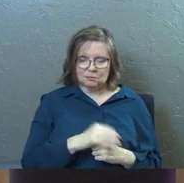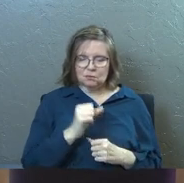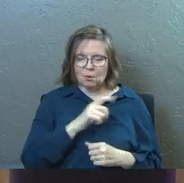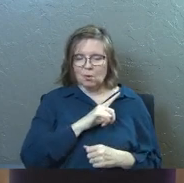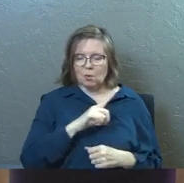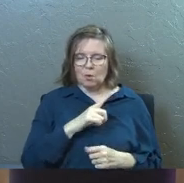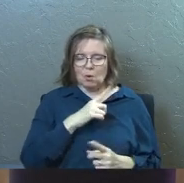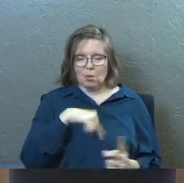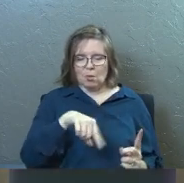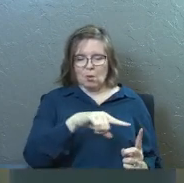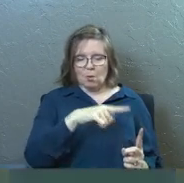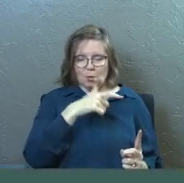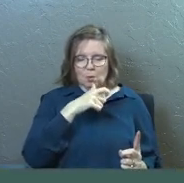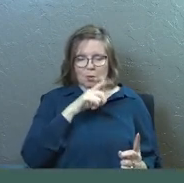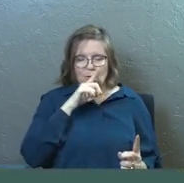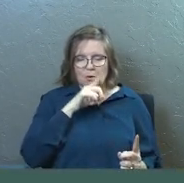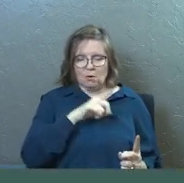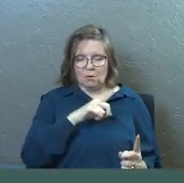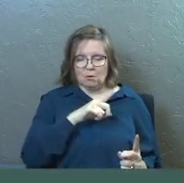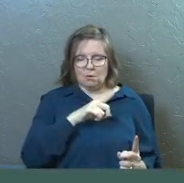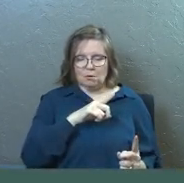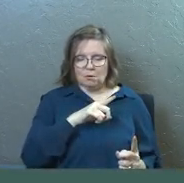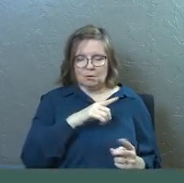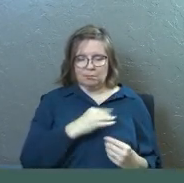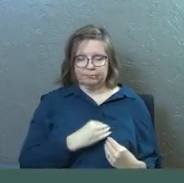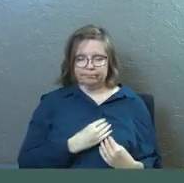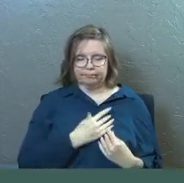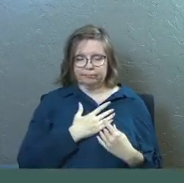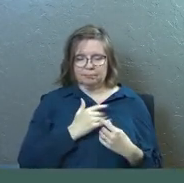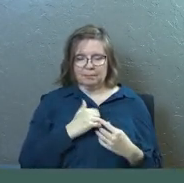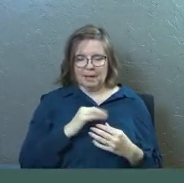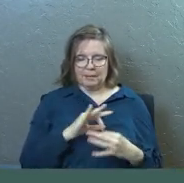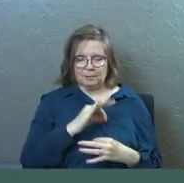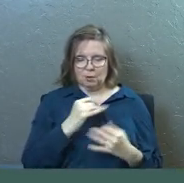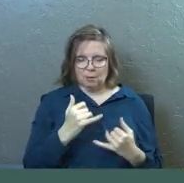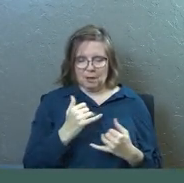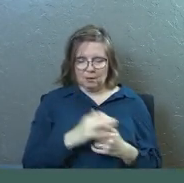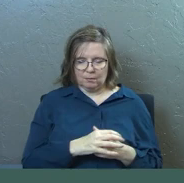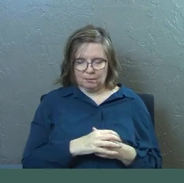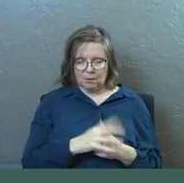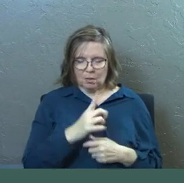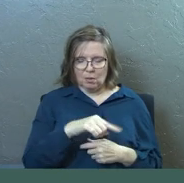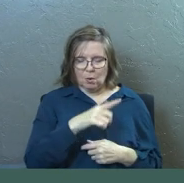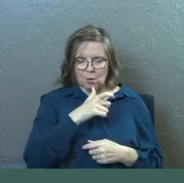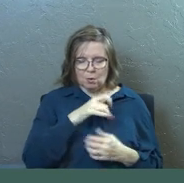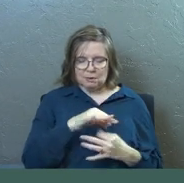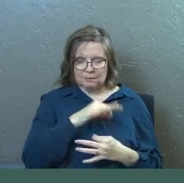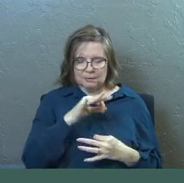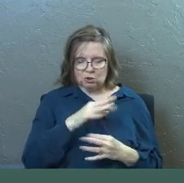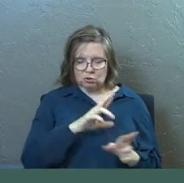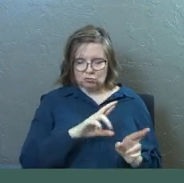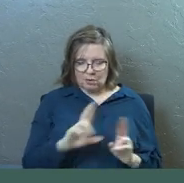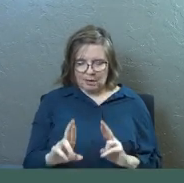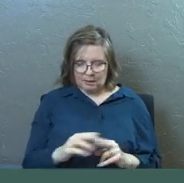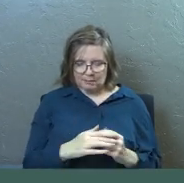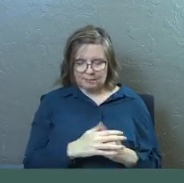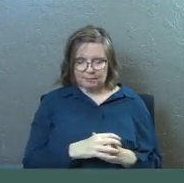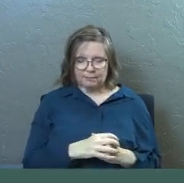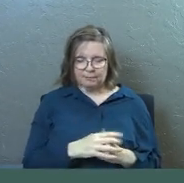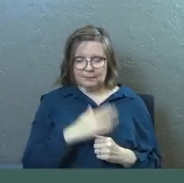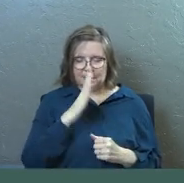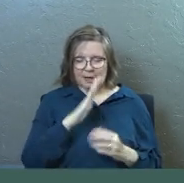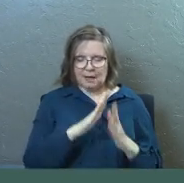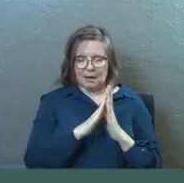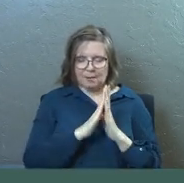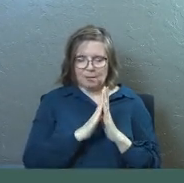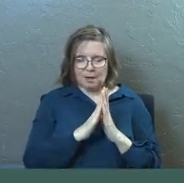And so, Lord, those that are being stirred by the Spirit right now, those who are spiritually ready,